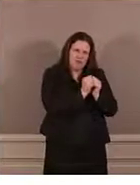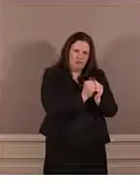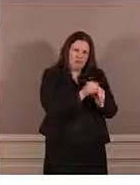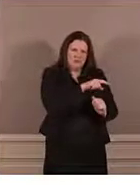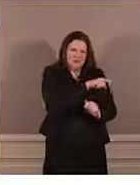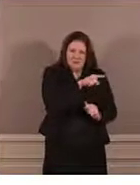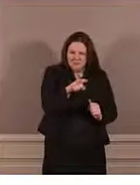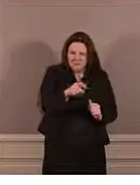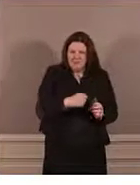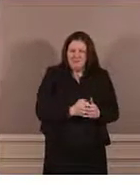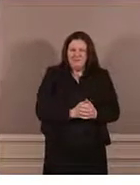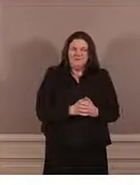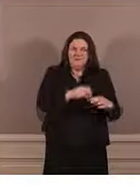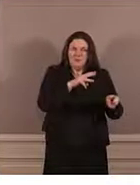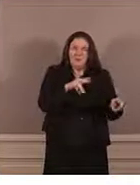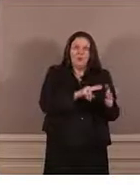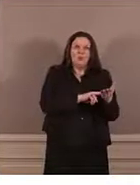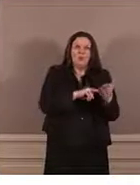were,